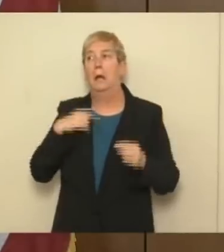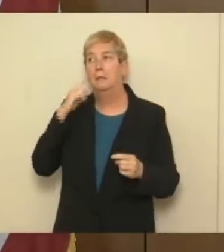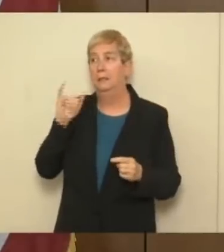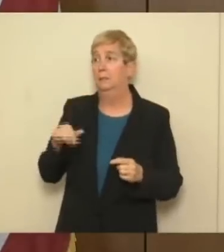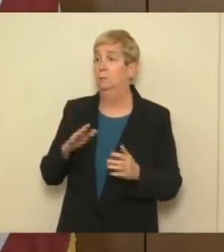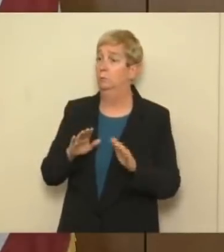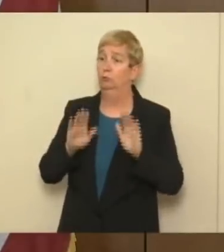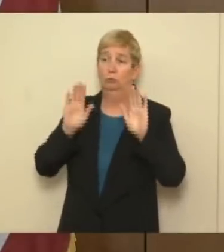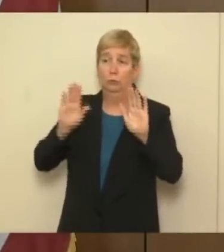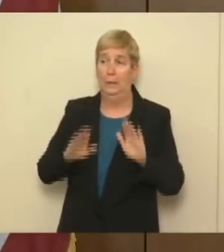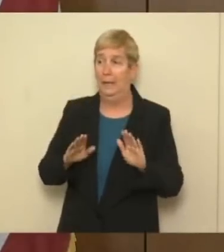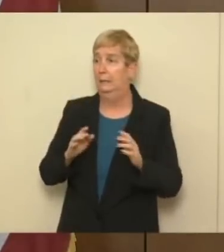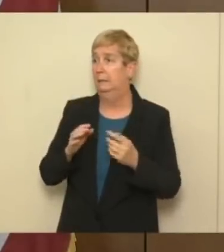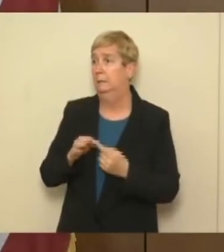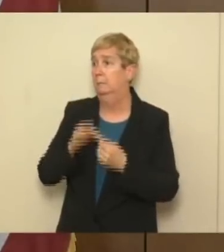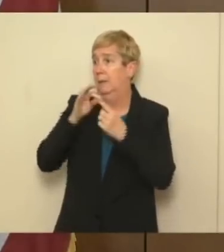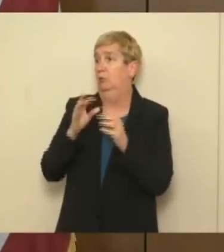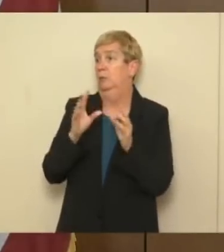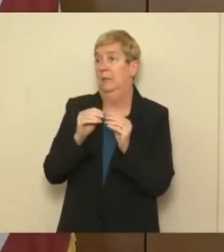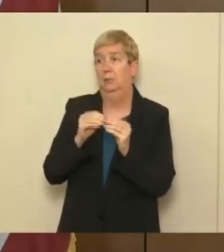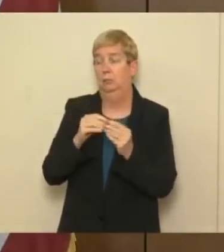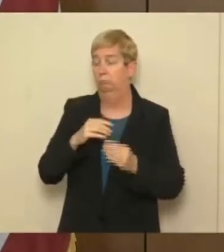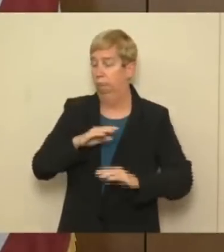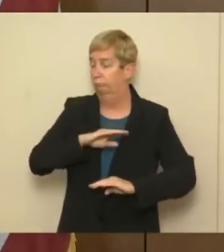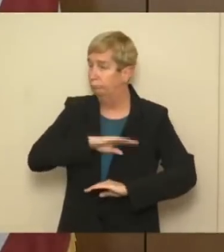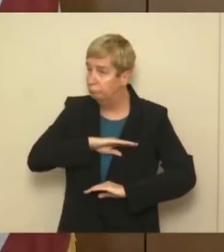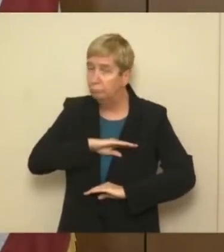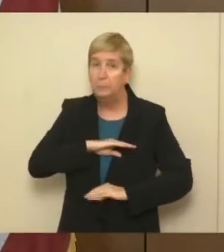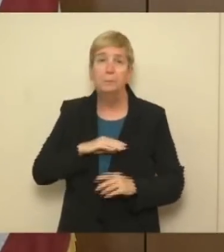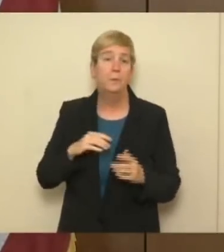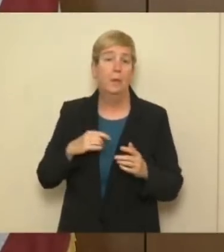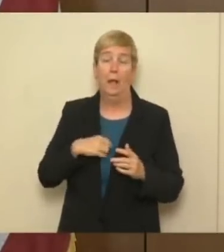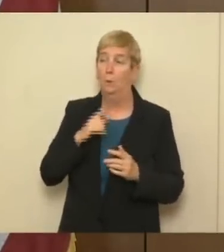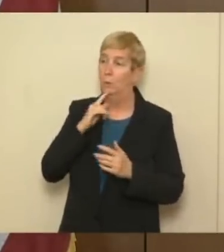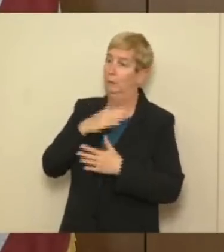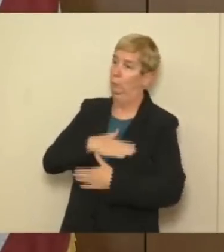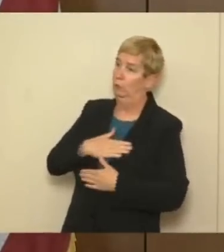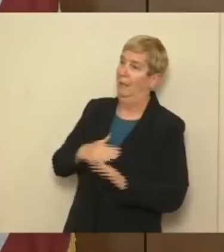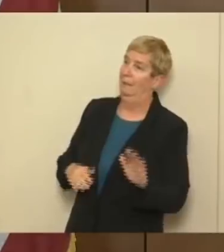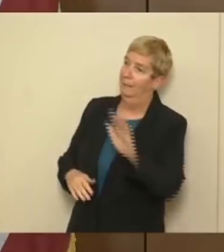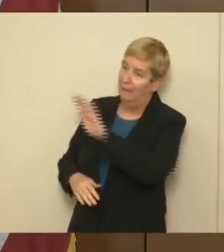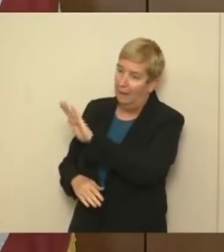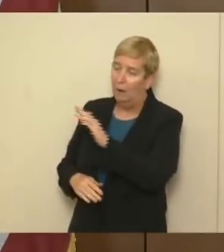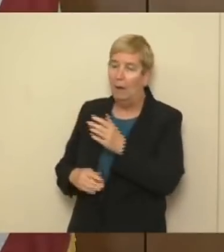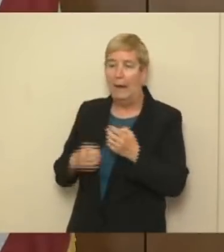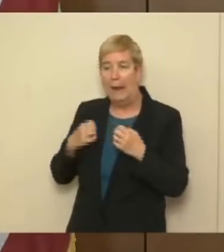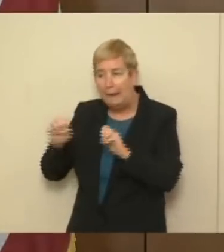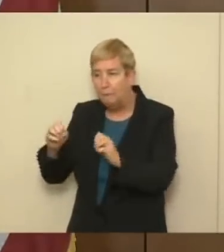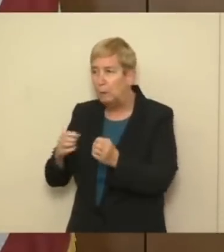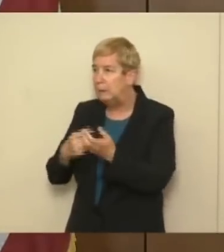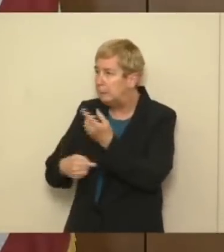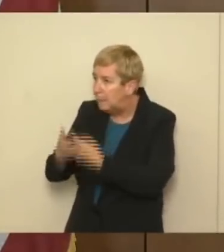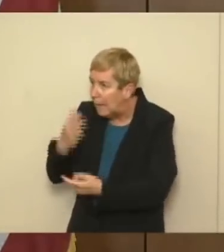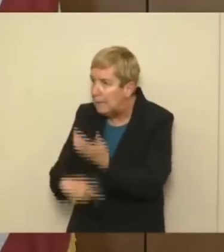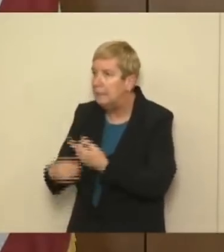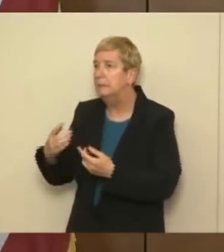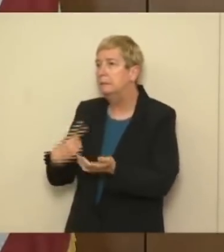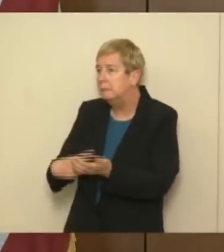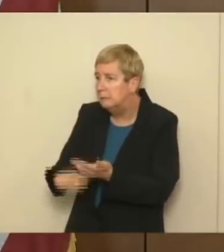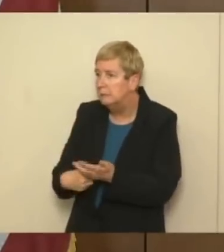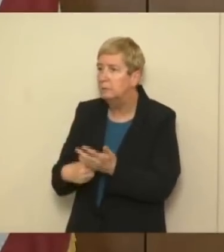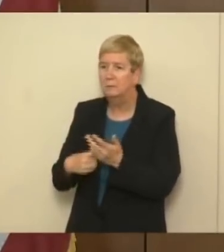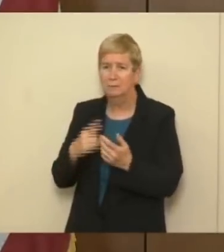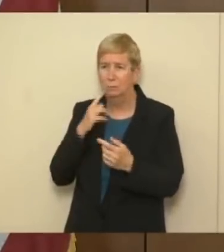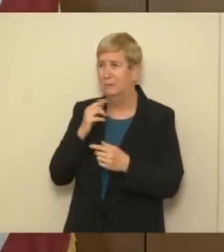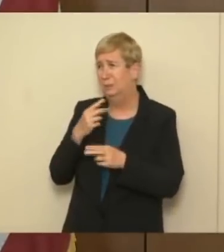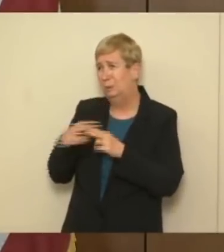special session, and really appreciate the amount of effort and debate in a few days and the amount of work that went in.